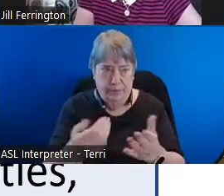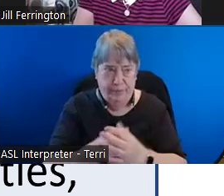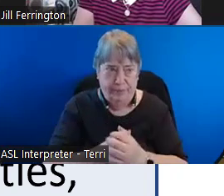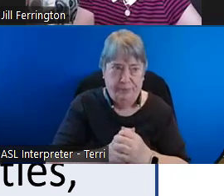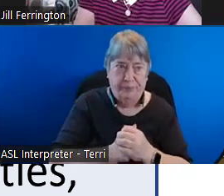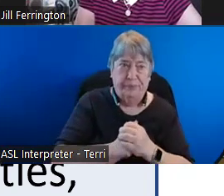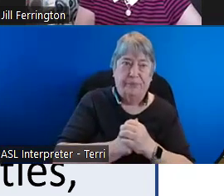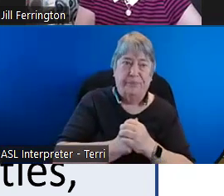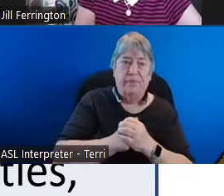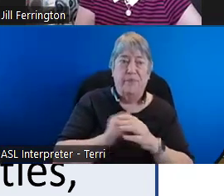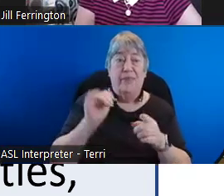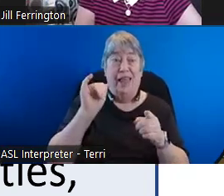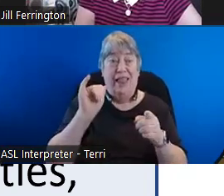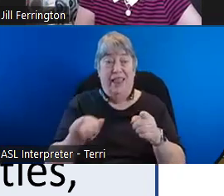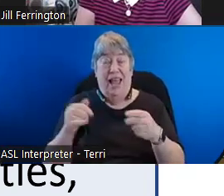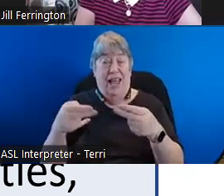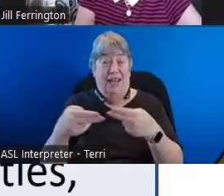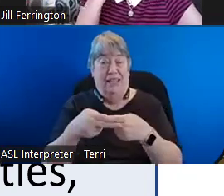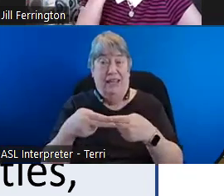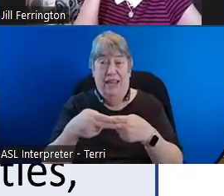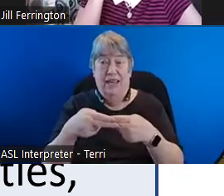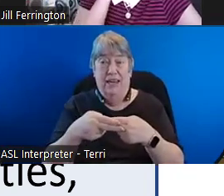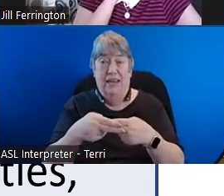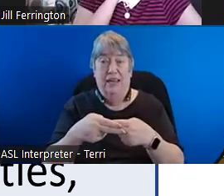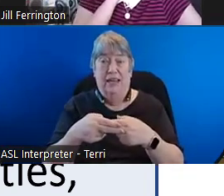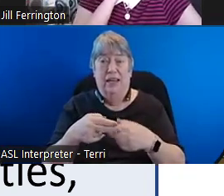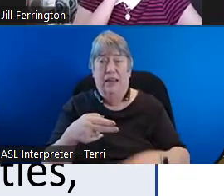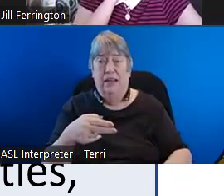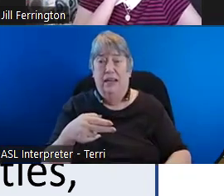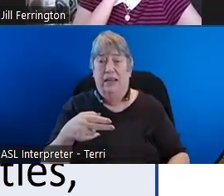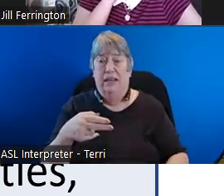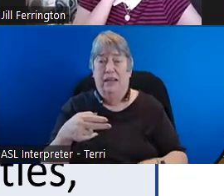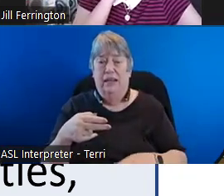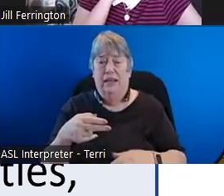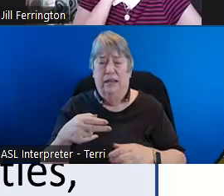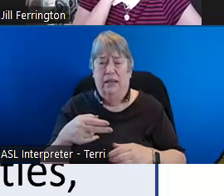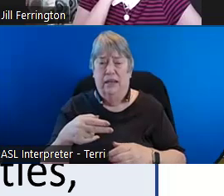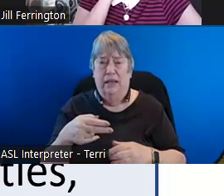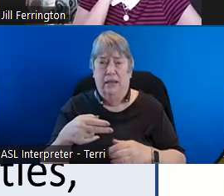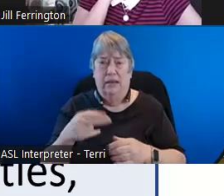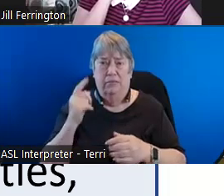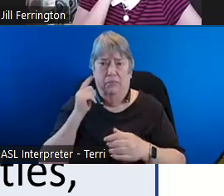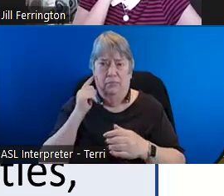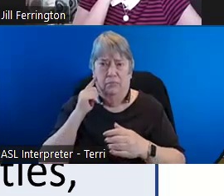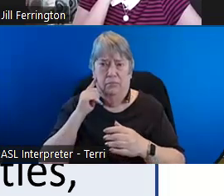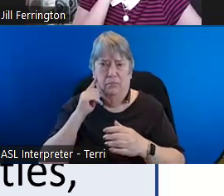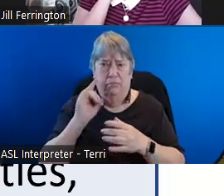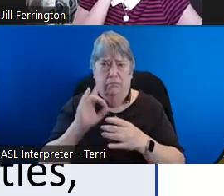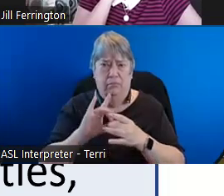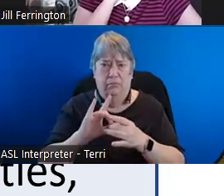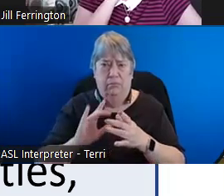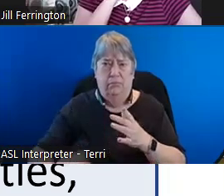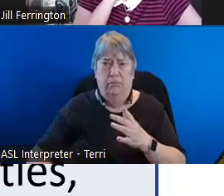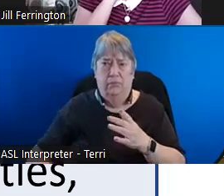And this is a slide to go back to a term that was mentioned previously. And this is a topic that I see that comes